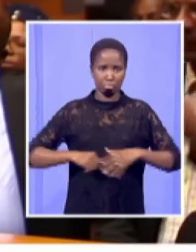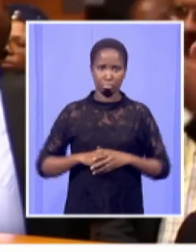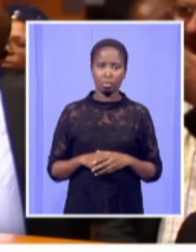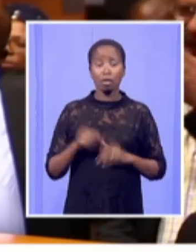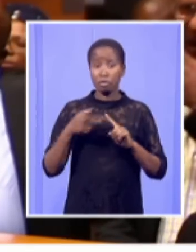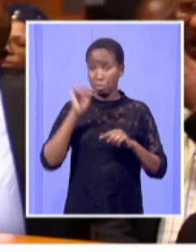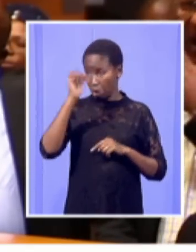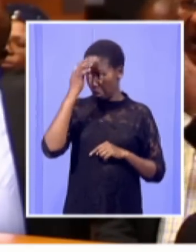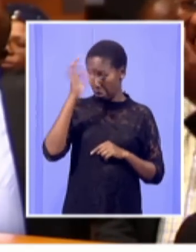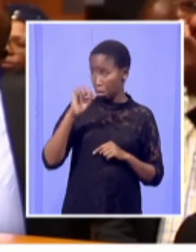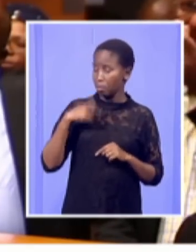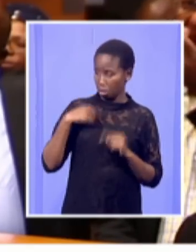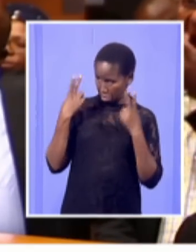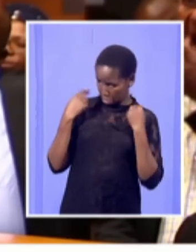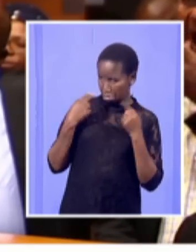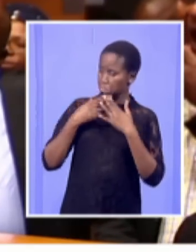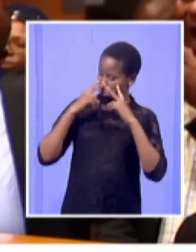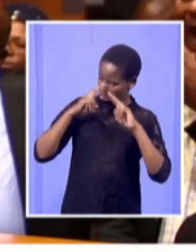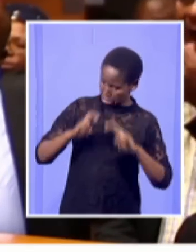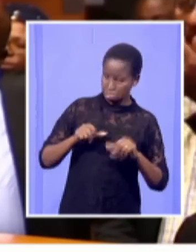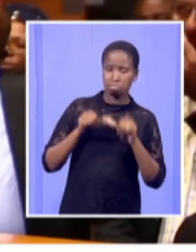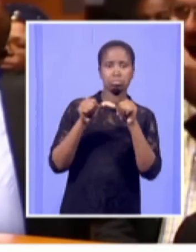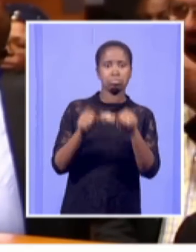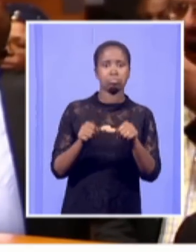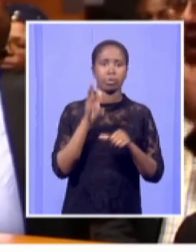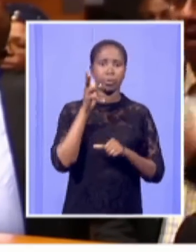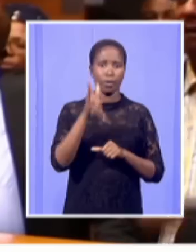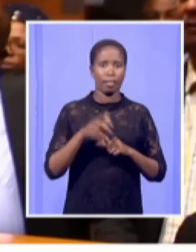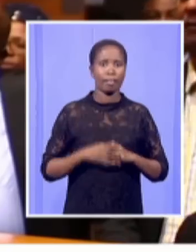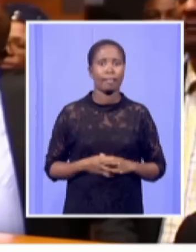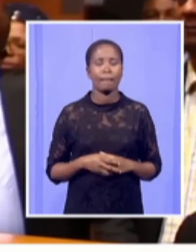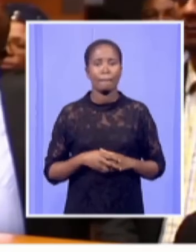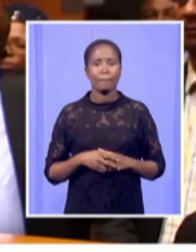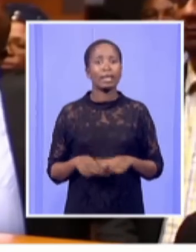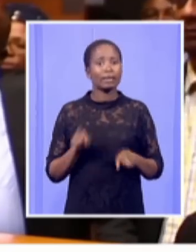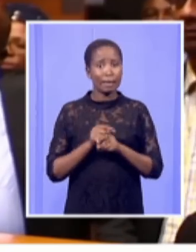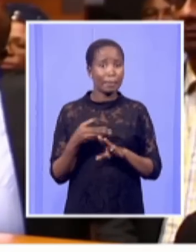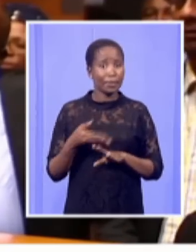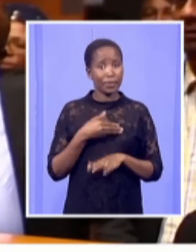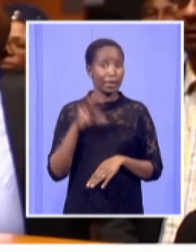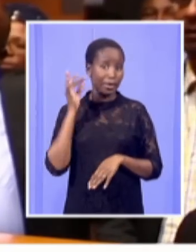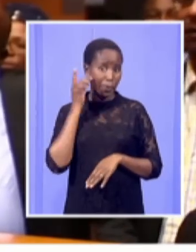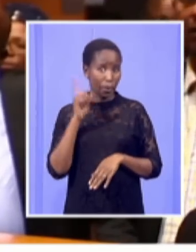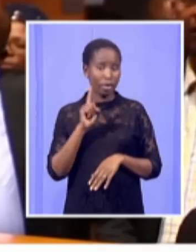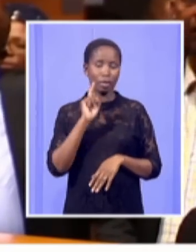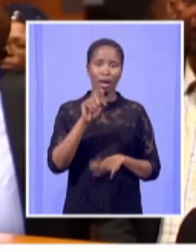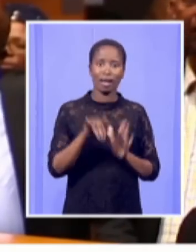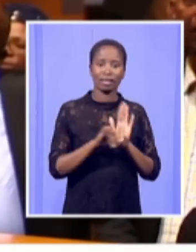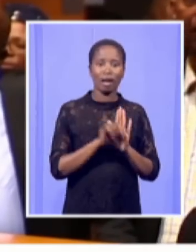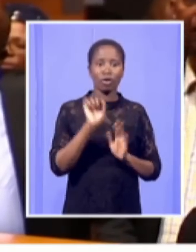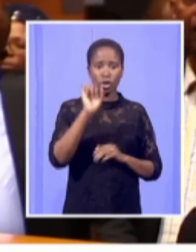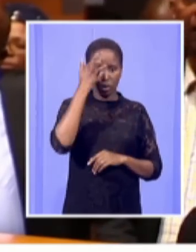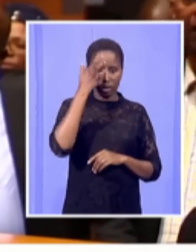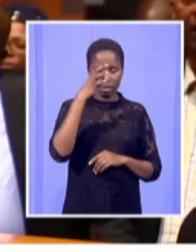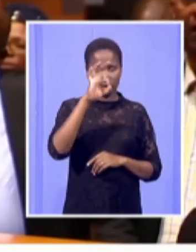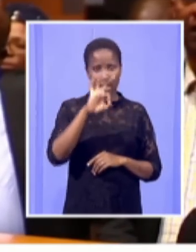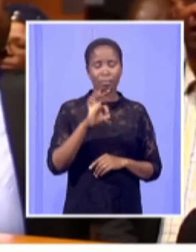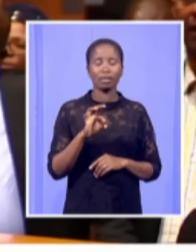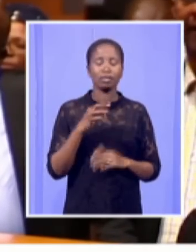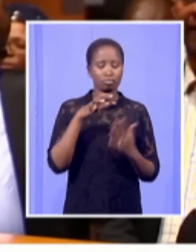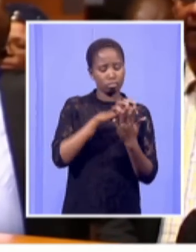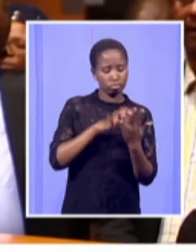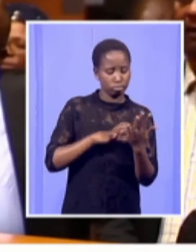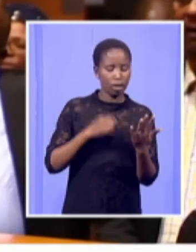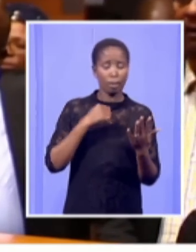intended prosecution against me. As already alluded to herein before, the identity of the state witnesses that the state may rely on for